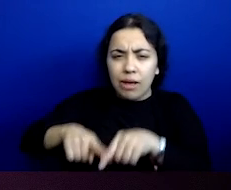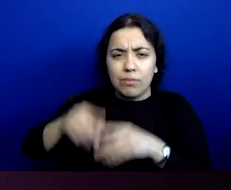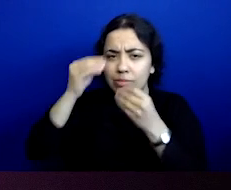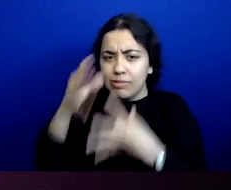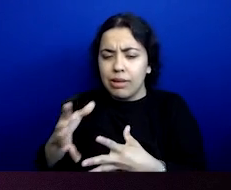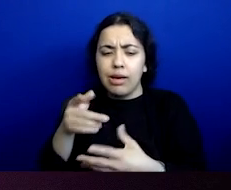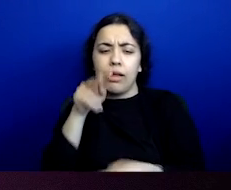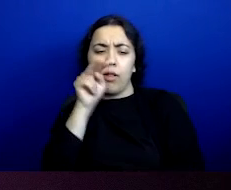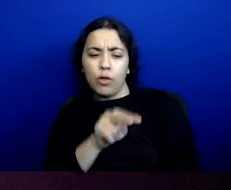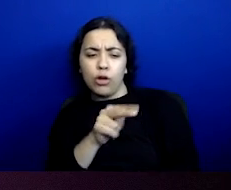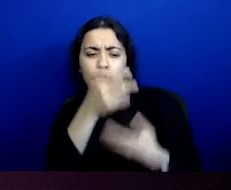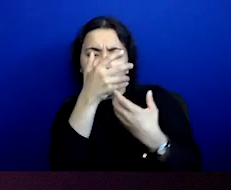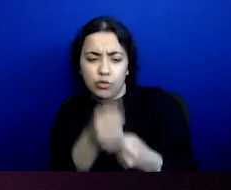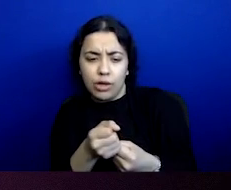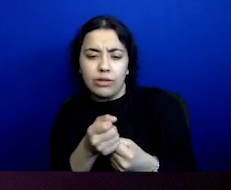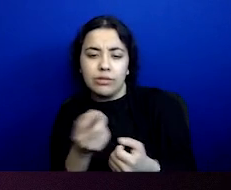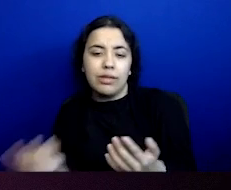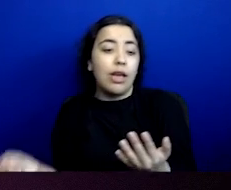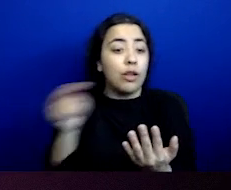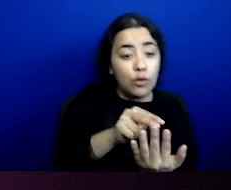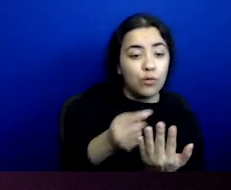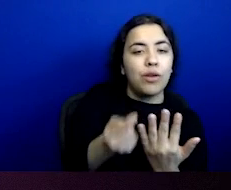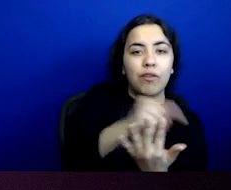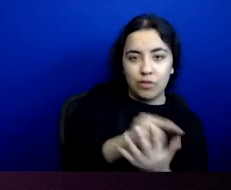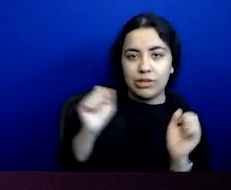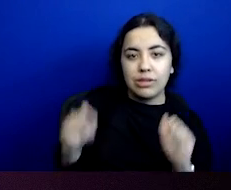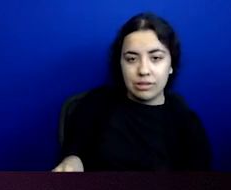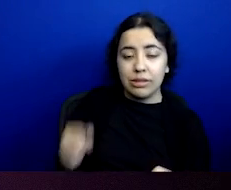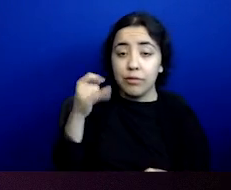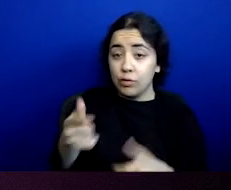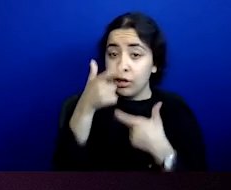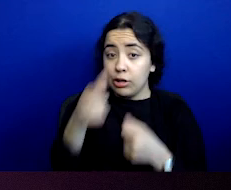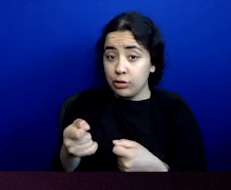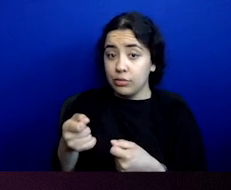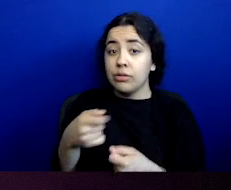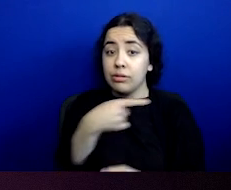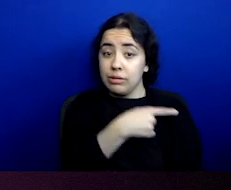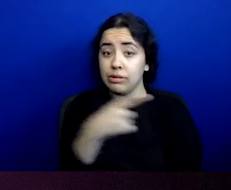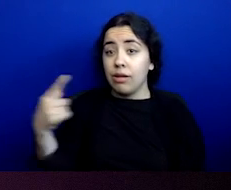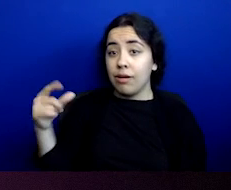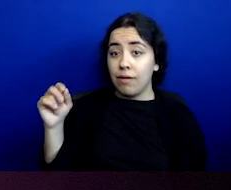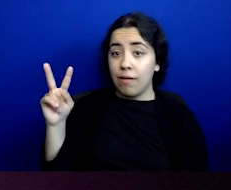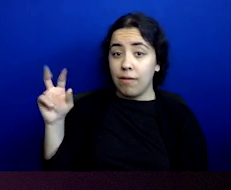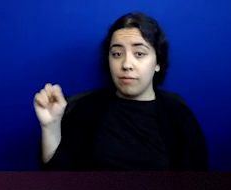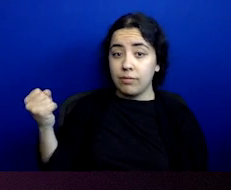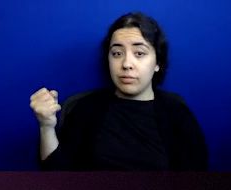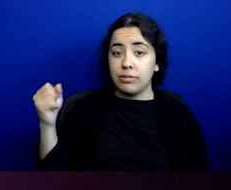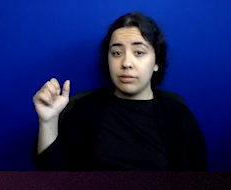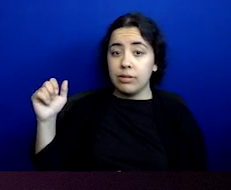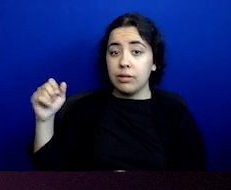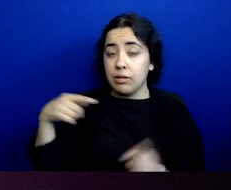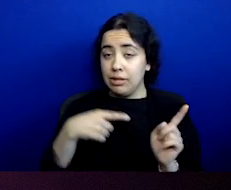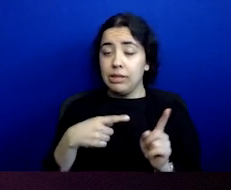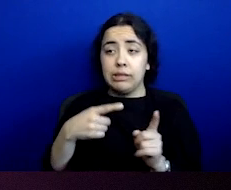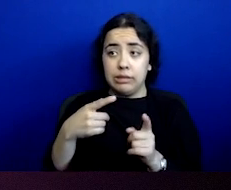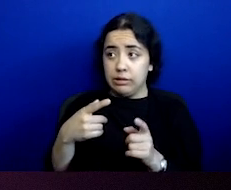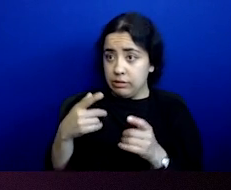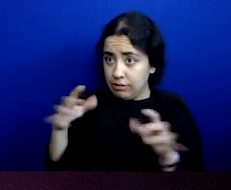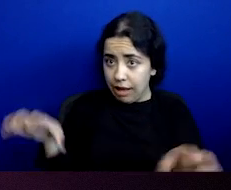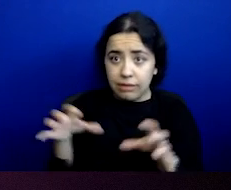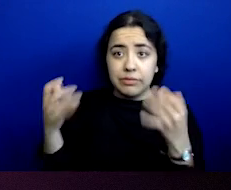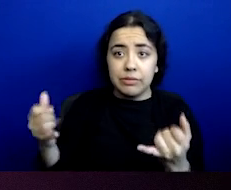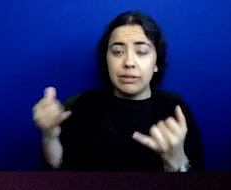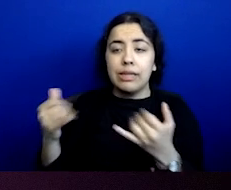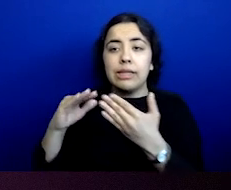to. If you're interested, the Govs API is active today. We're powering organizations like Citicoins, Helium,